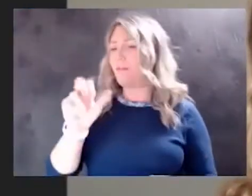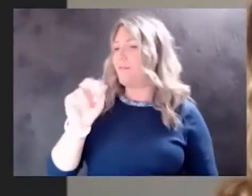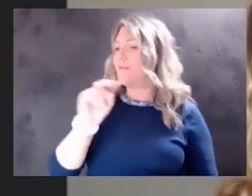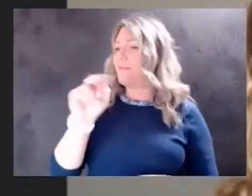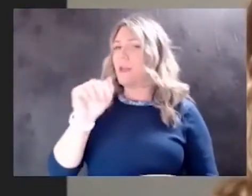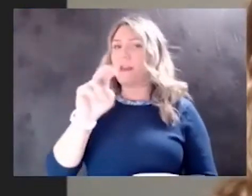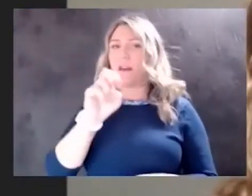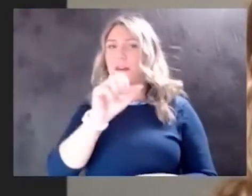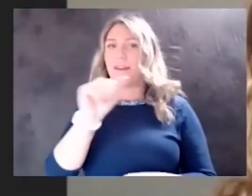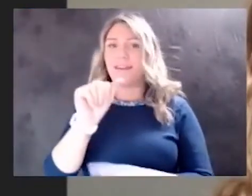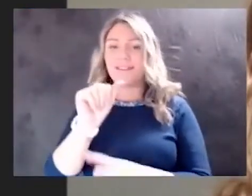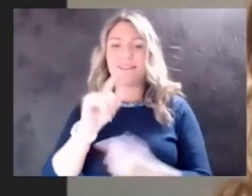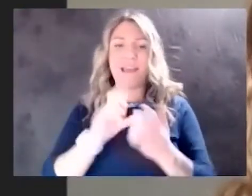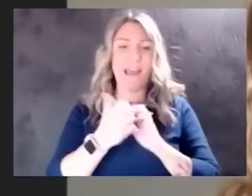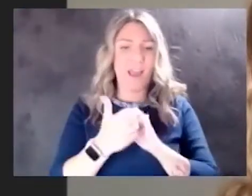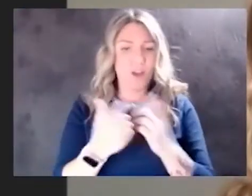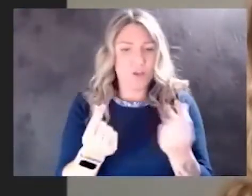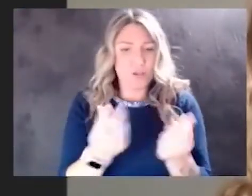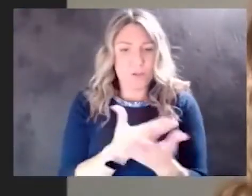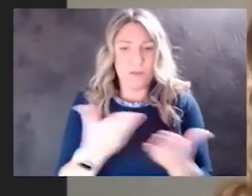things at your house, Vanessa?